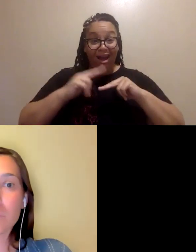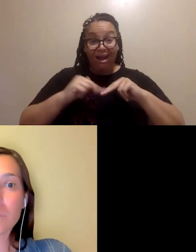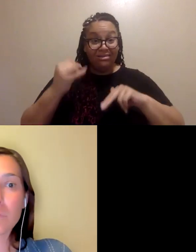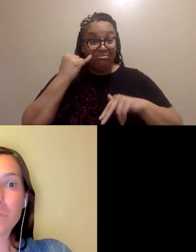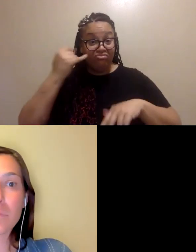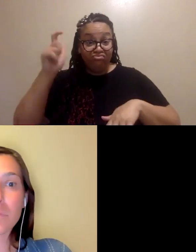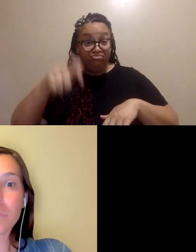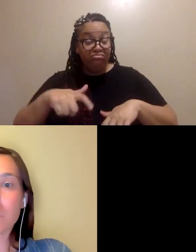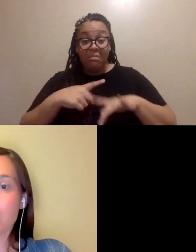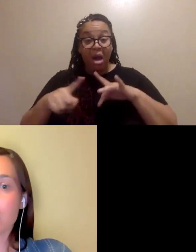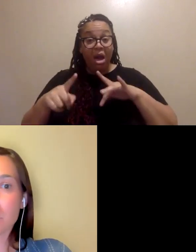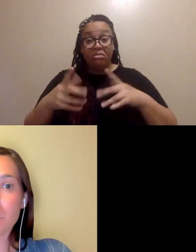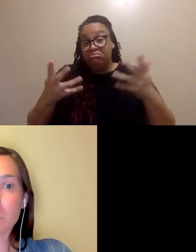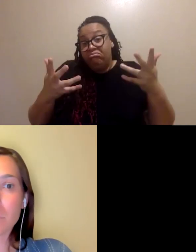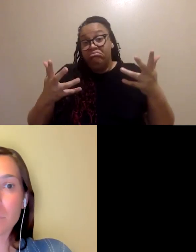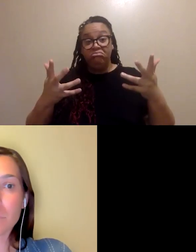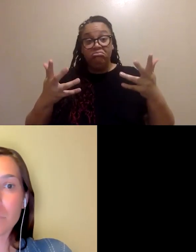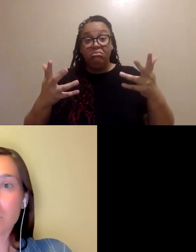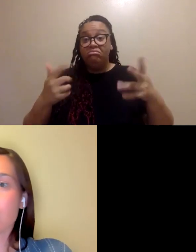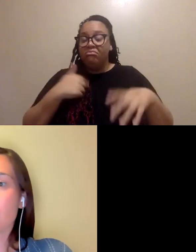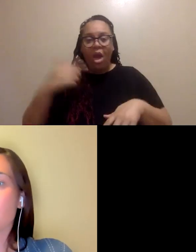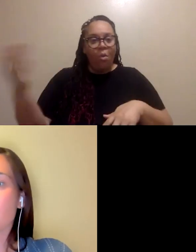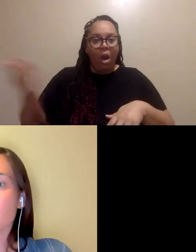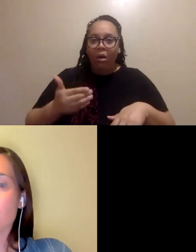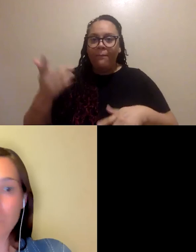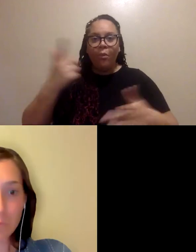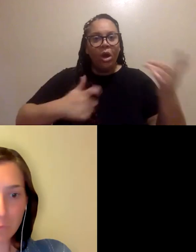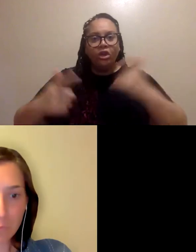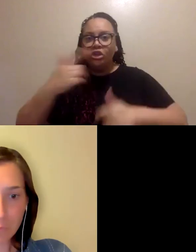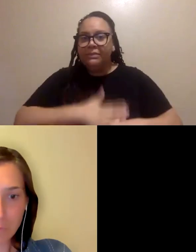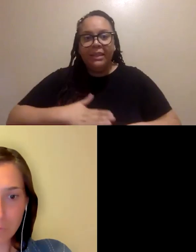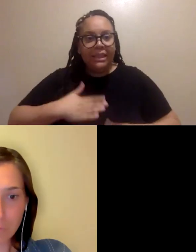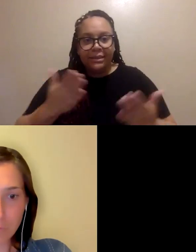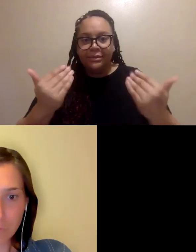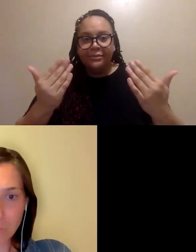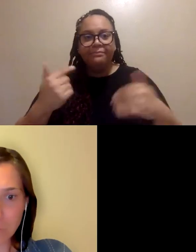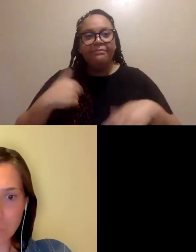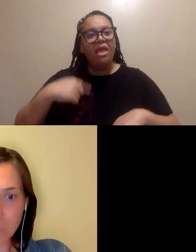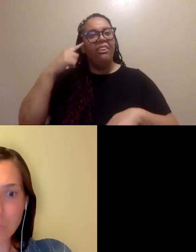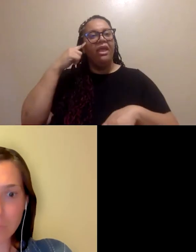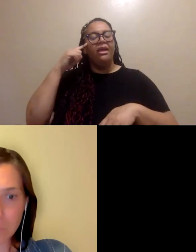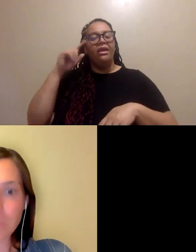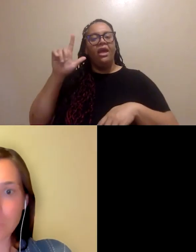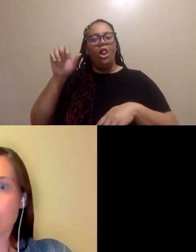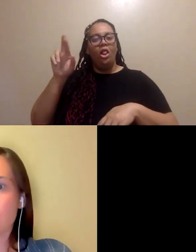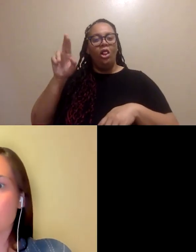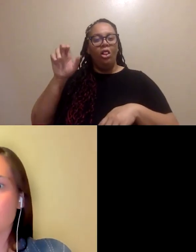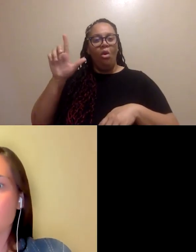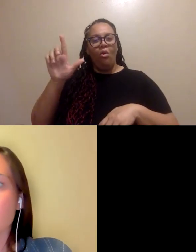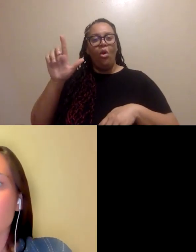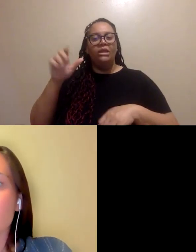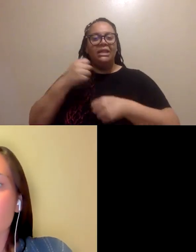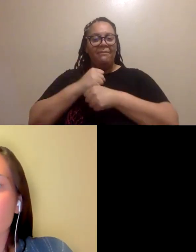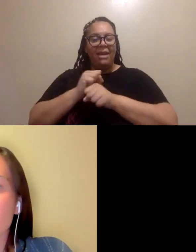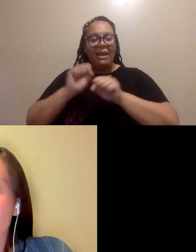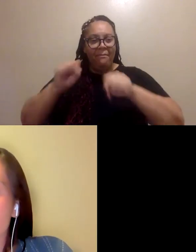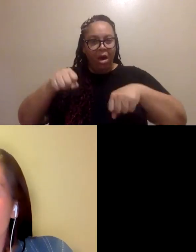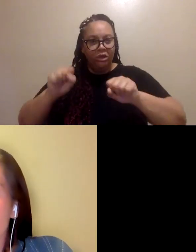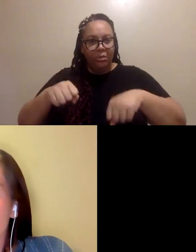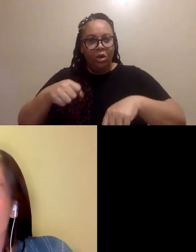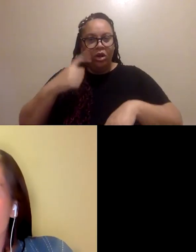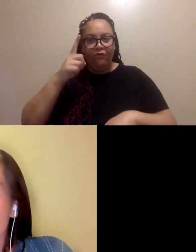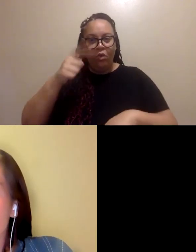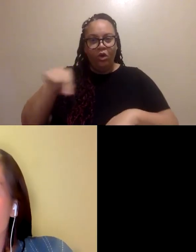but otherwise I, uh, welcome your questions. And I think that Laurel is going to make it possible that you